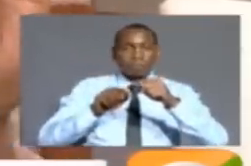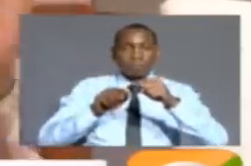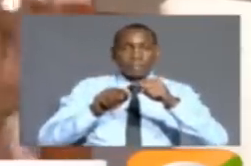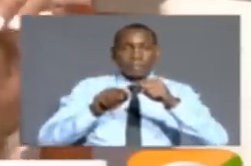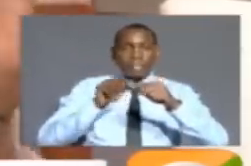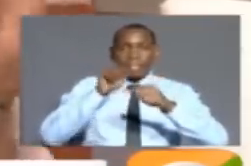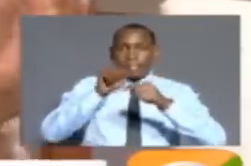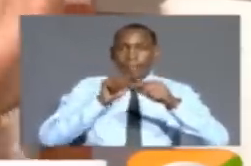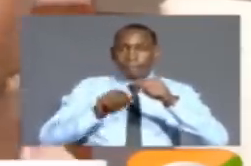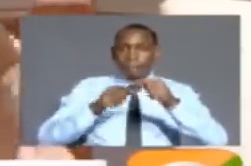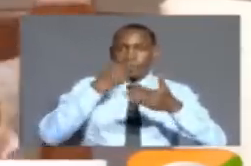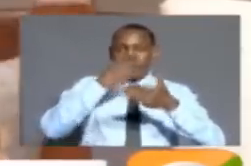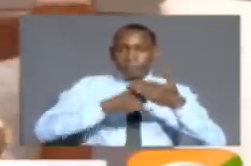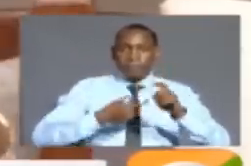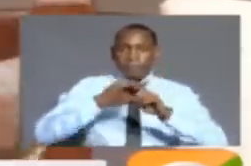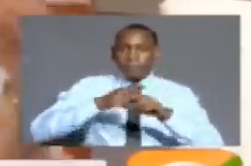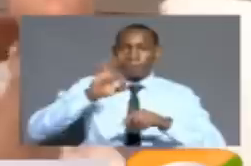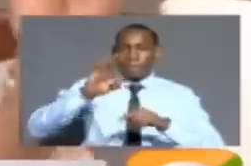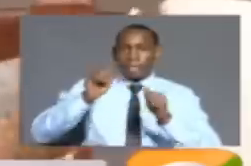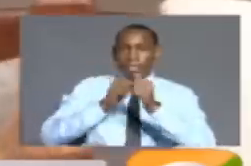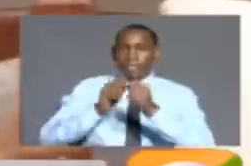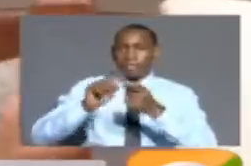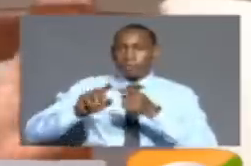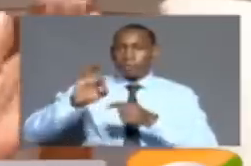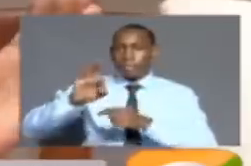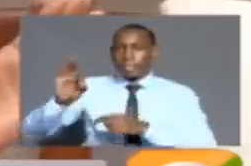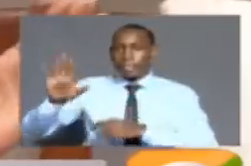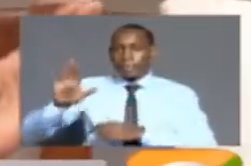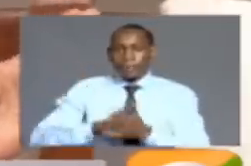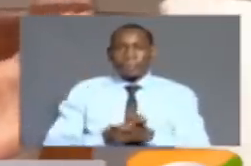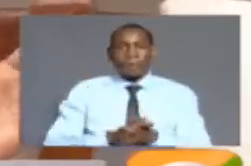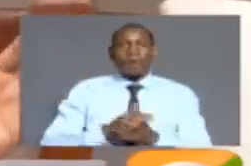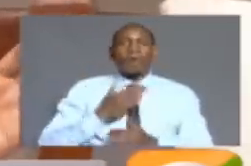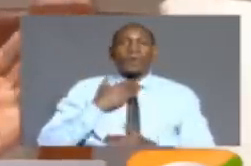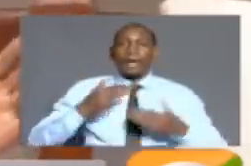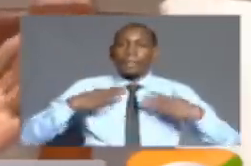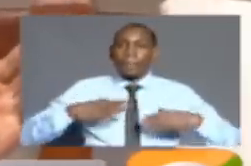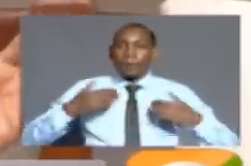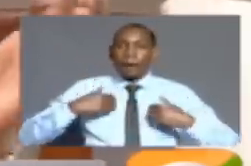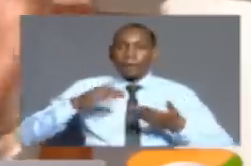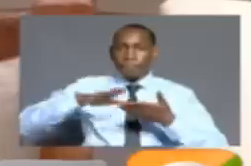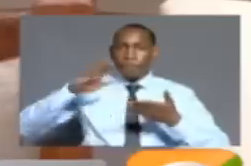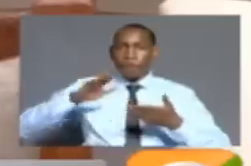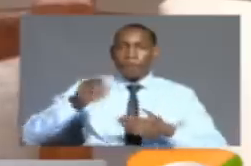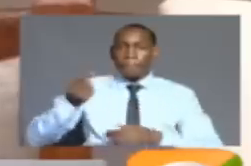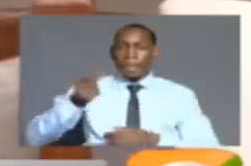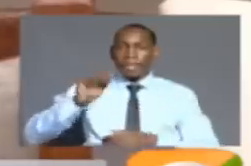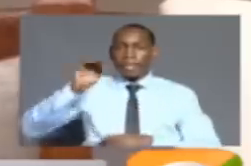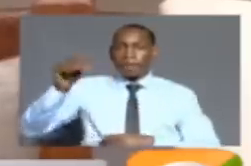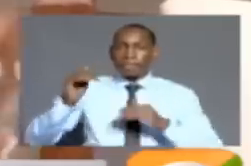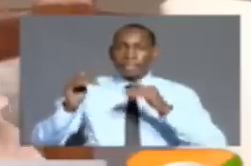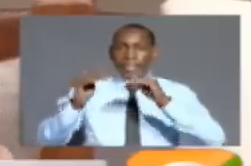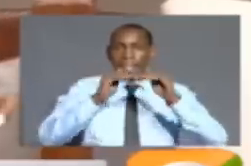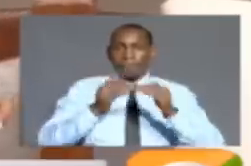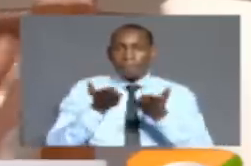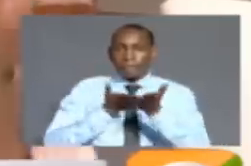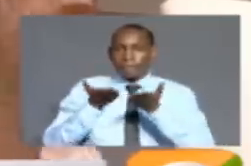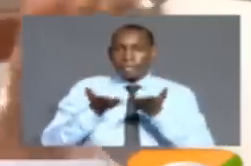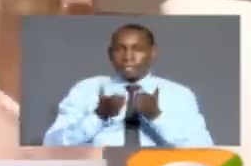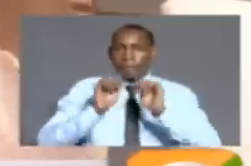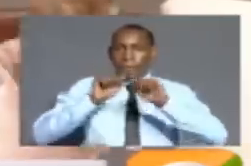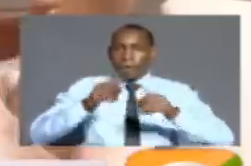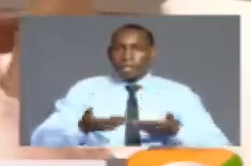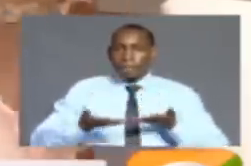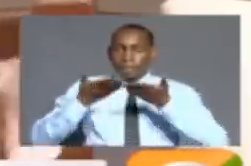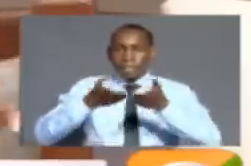the division of revenue from 310 to 335. Yes. The point being, we need them to have more money at the county level so that services can be provided. However, in